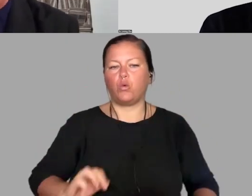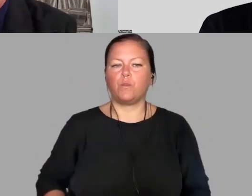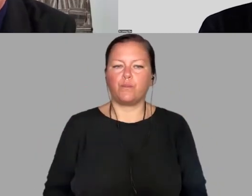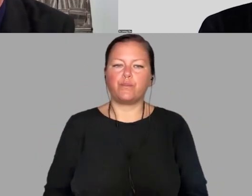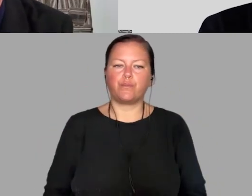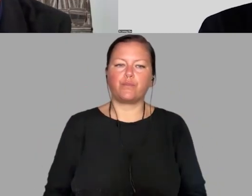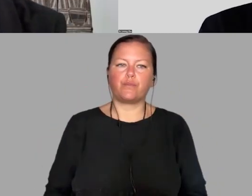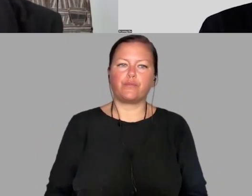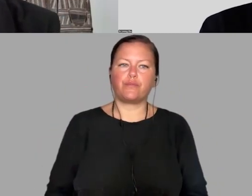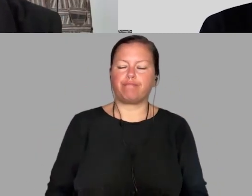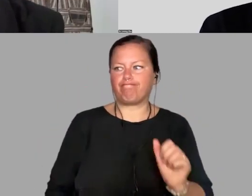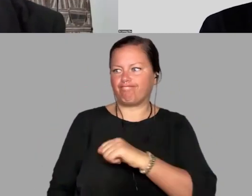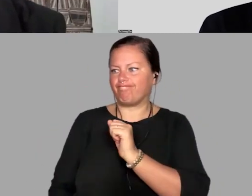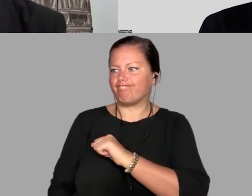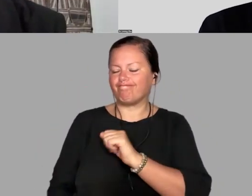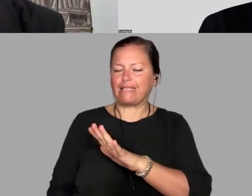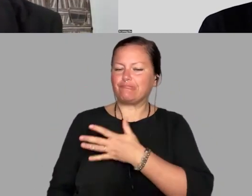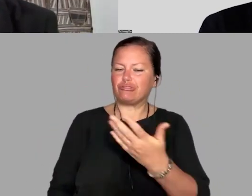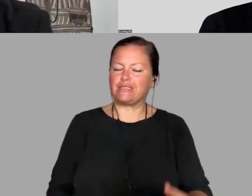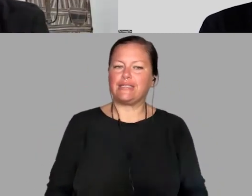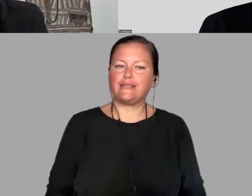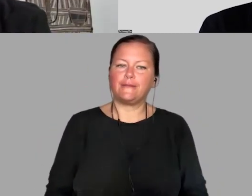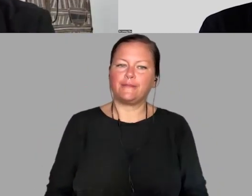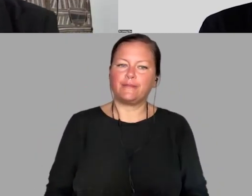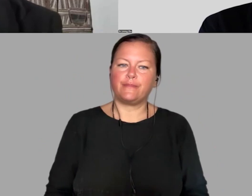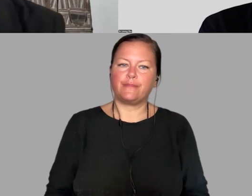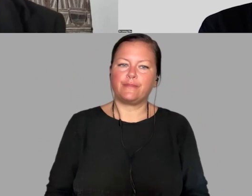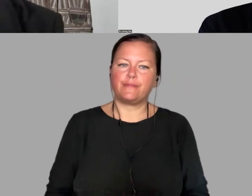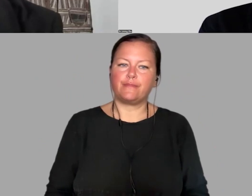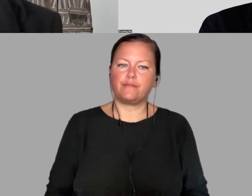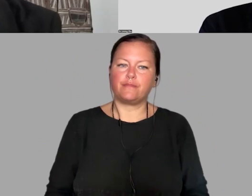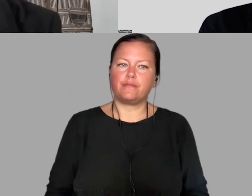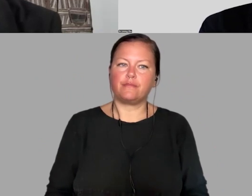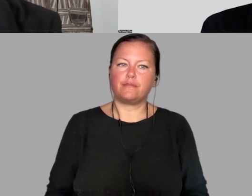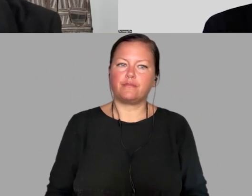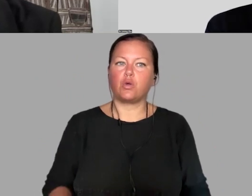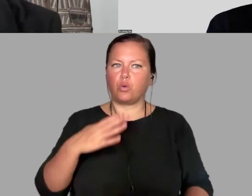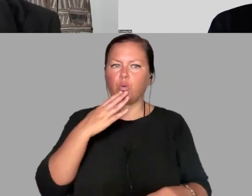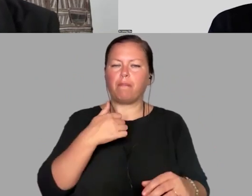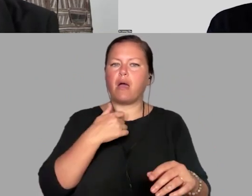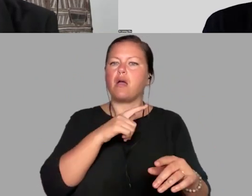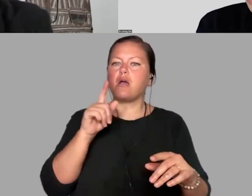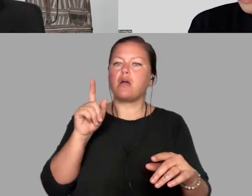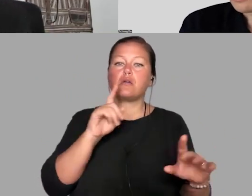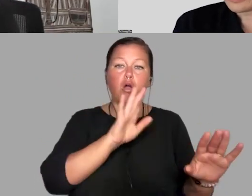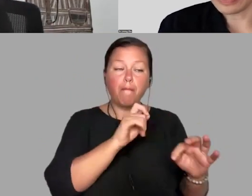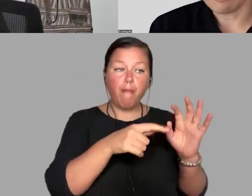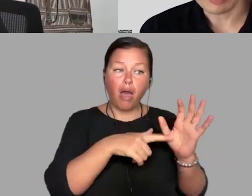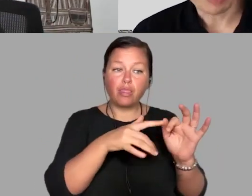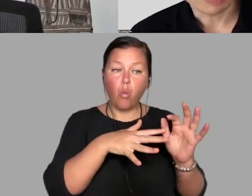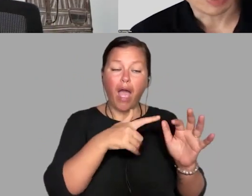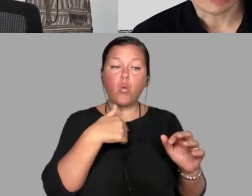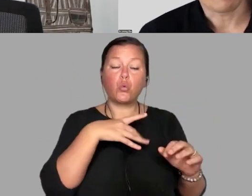yeah. Interesting. And my But colleagues. by the way, I think just to say, a lot of the